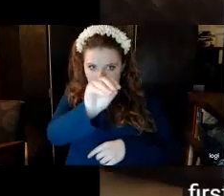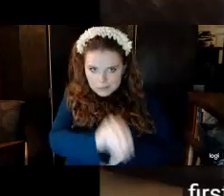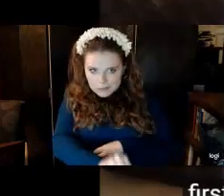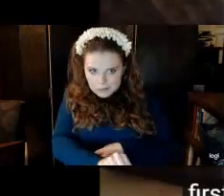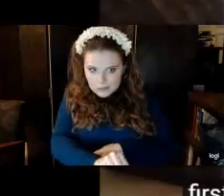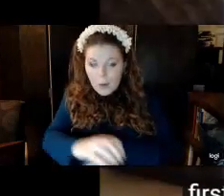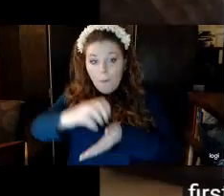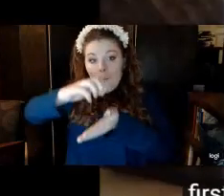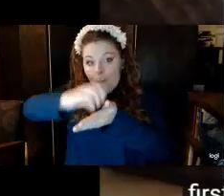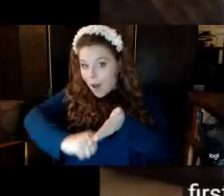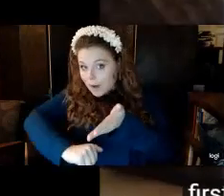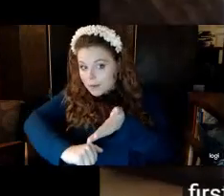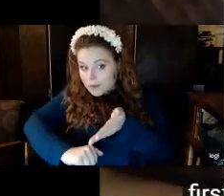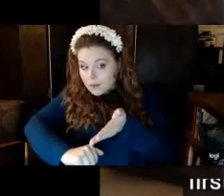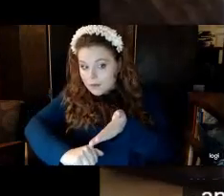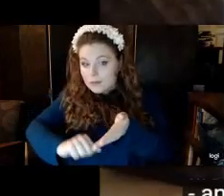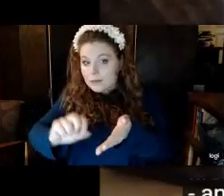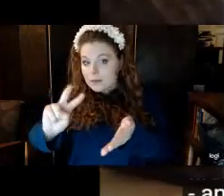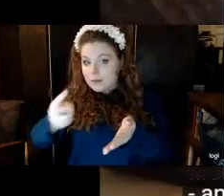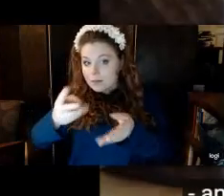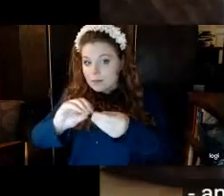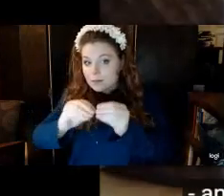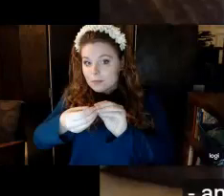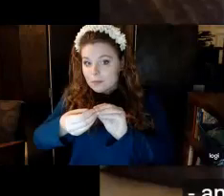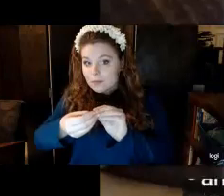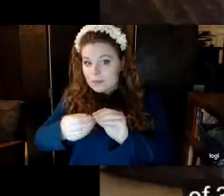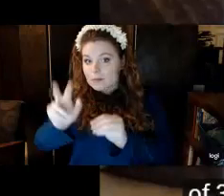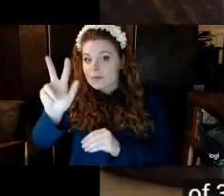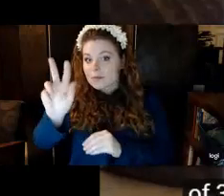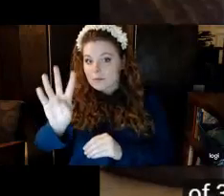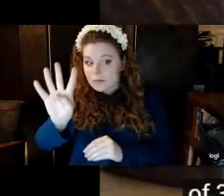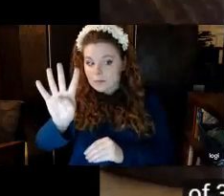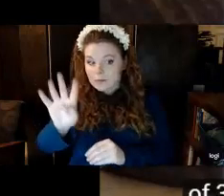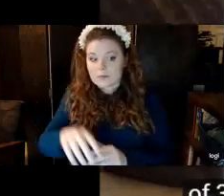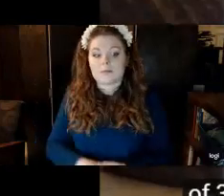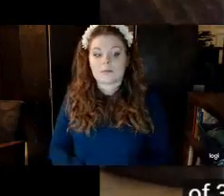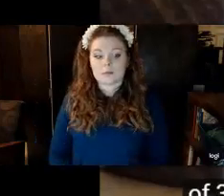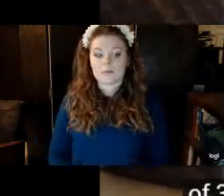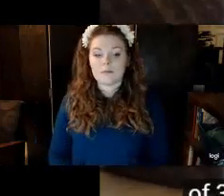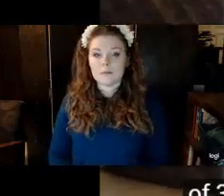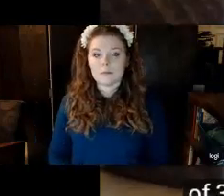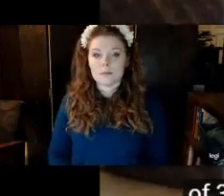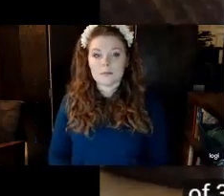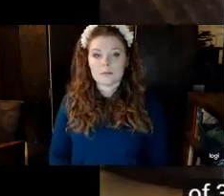minus, and my fraction for my second number of 3/4. Okay?